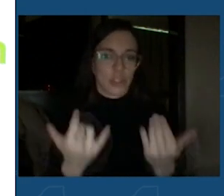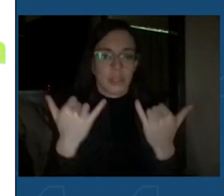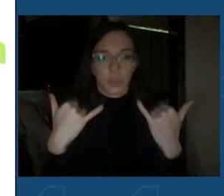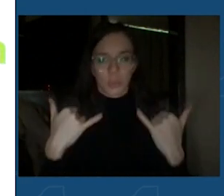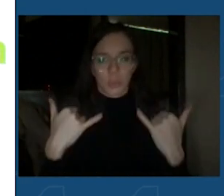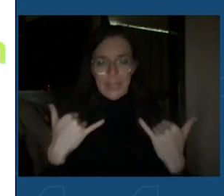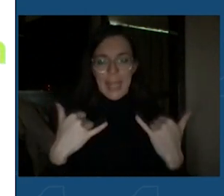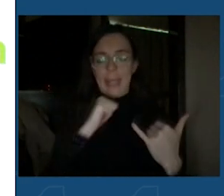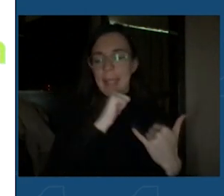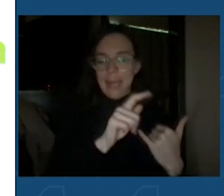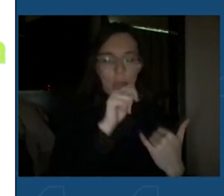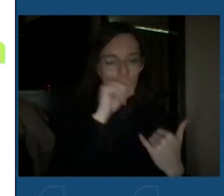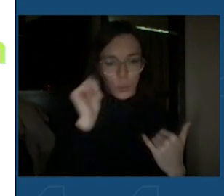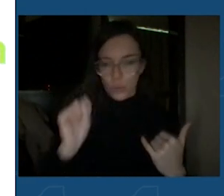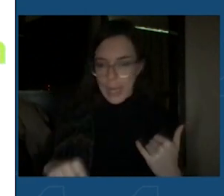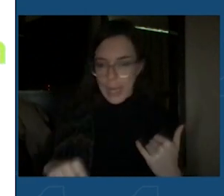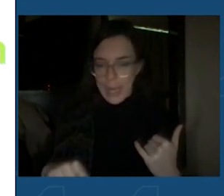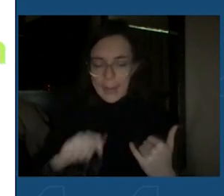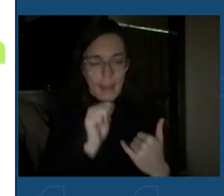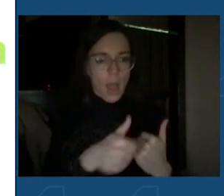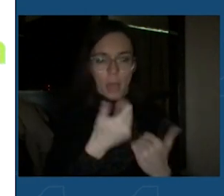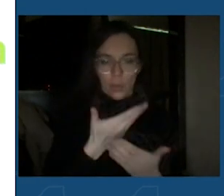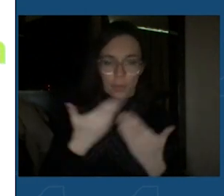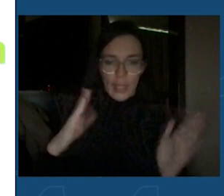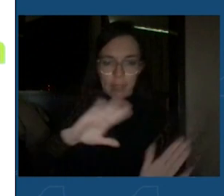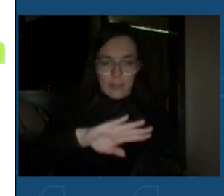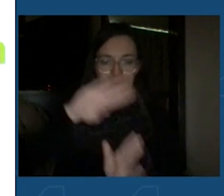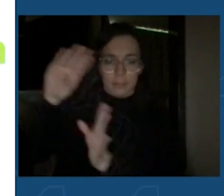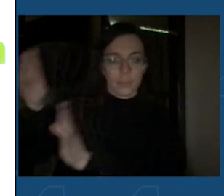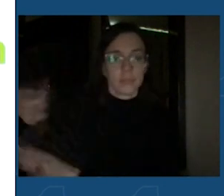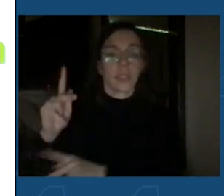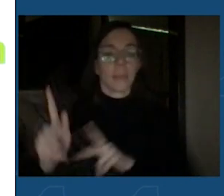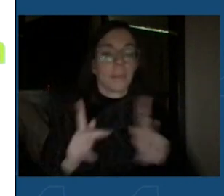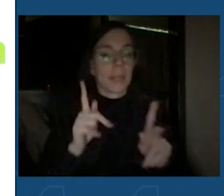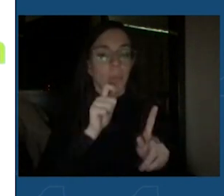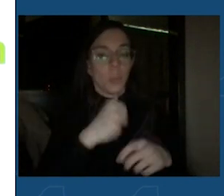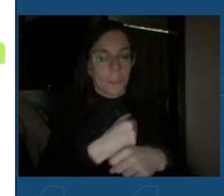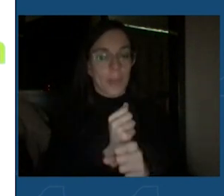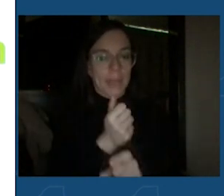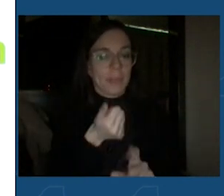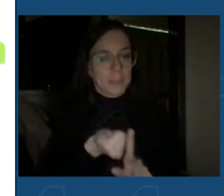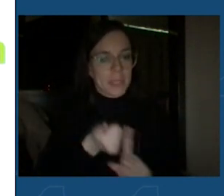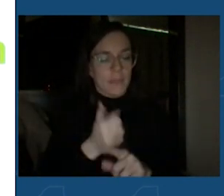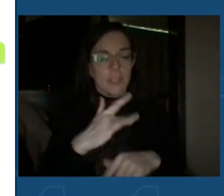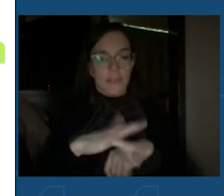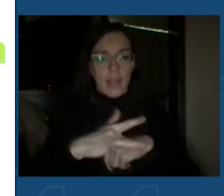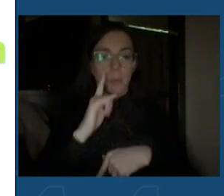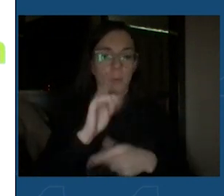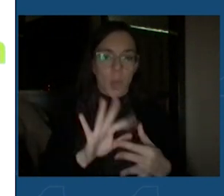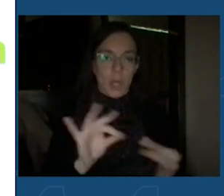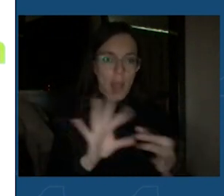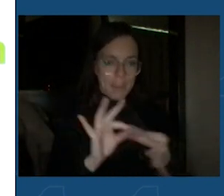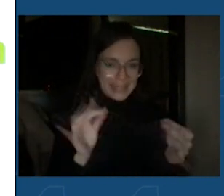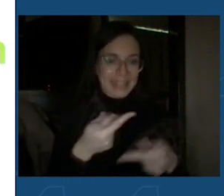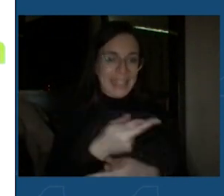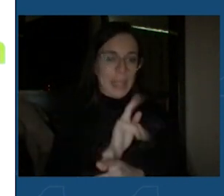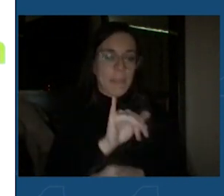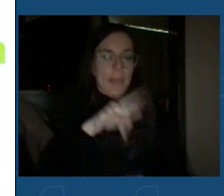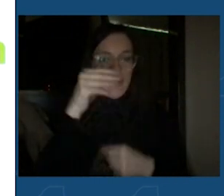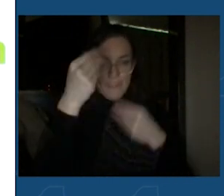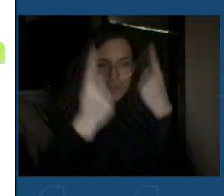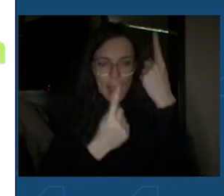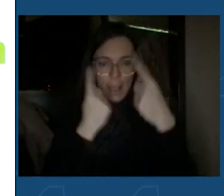on other things. Those people who make themselves available for comments, please do keep that in mind when you speak to them. The folks from